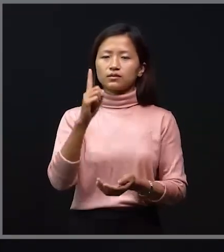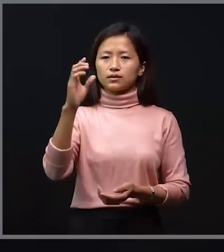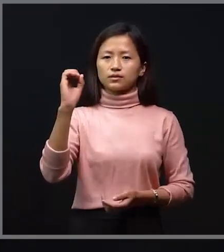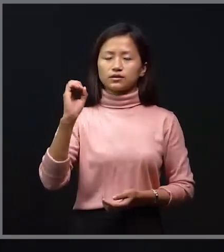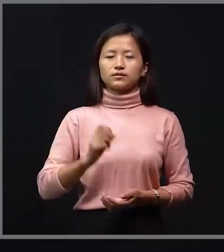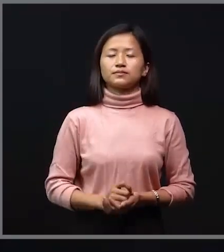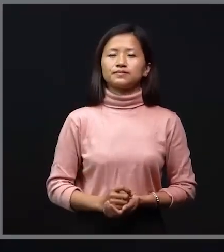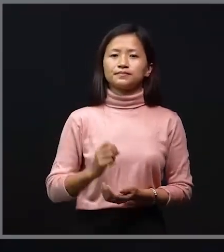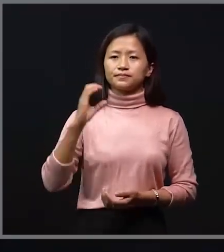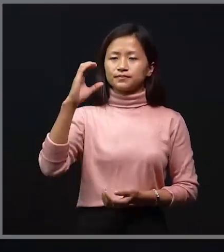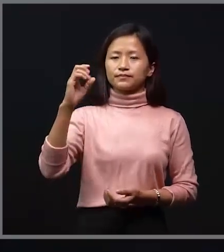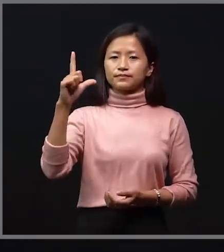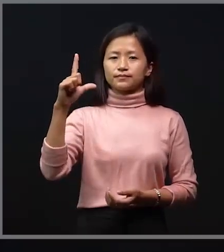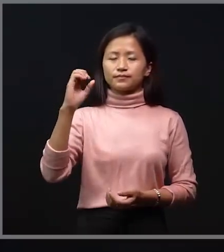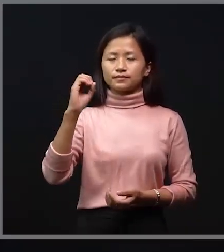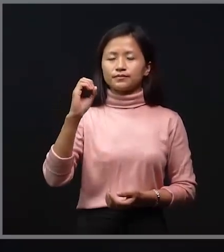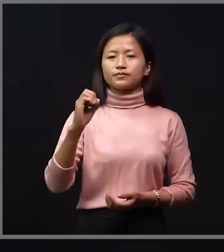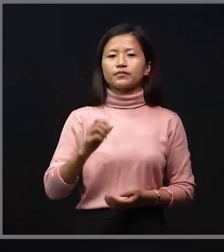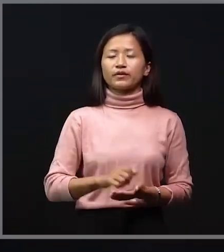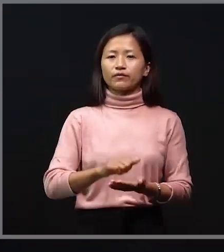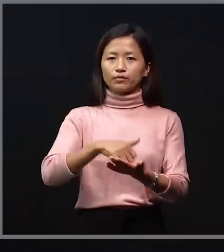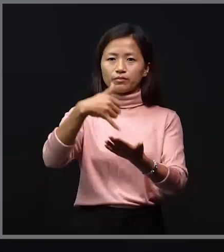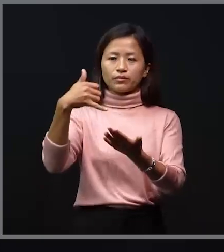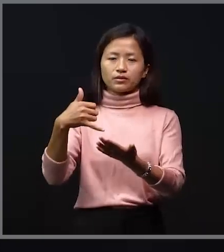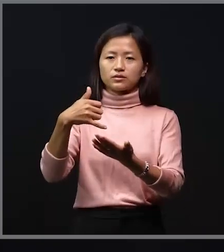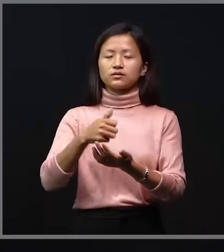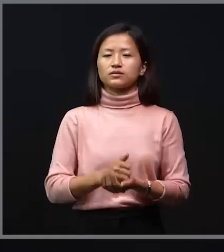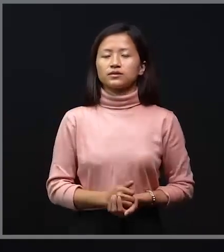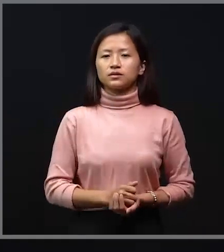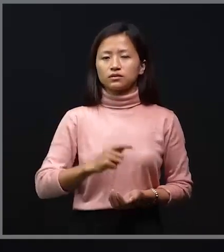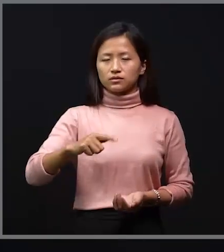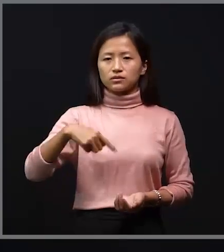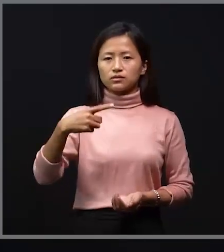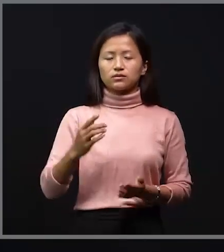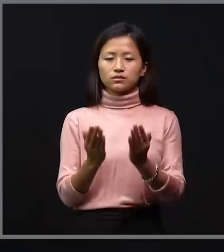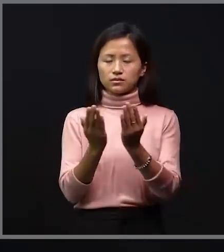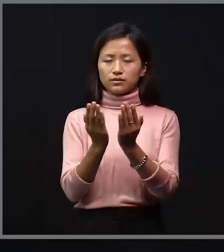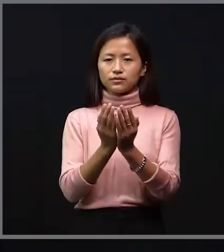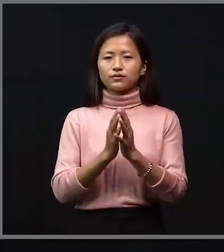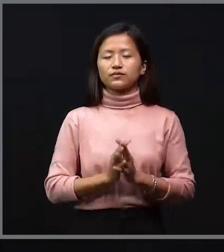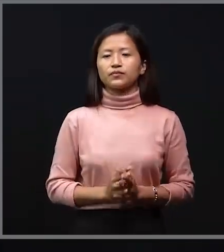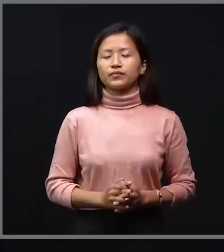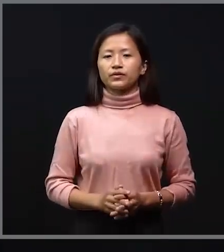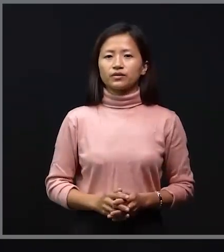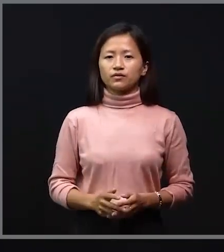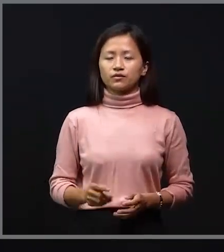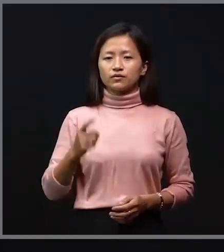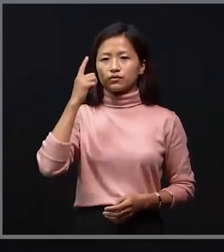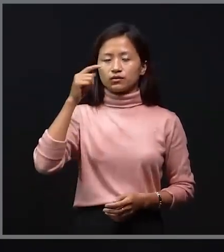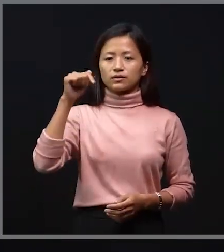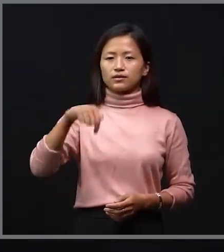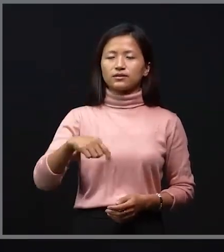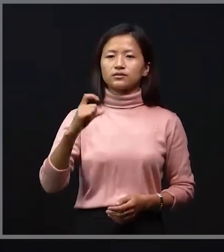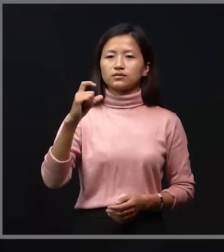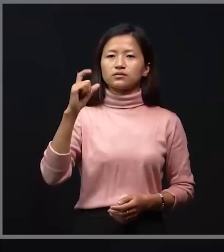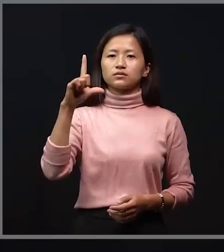you pass and go to class 10, then the remaining, the continuation, you will be studying there. Okay, so for class 9, it